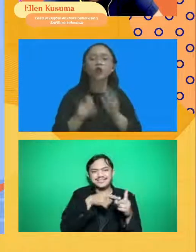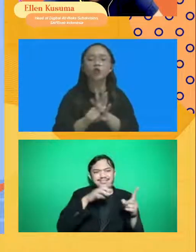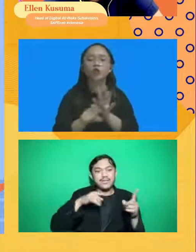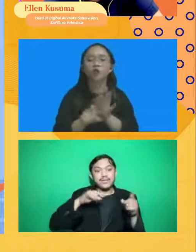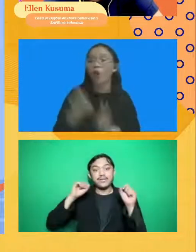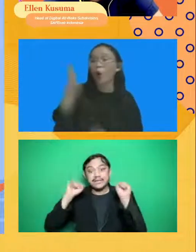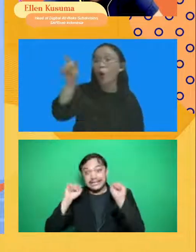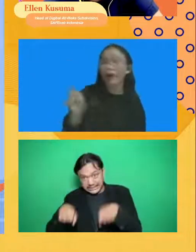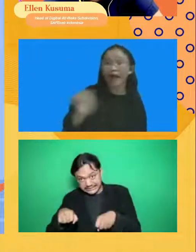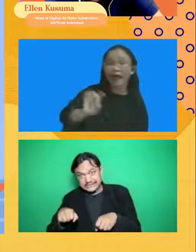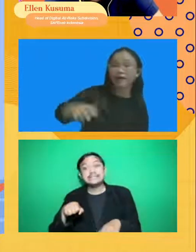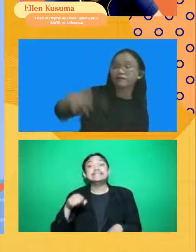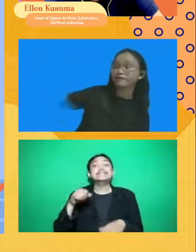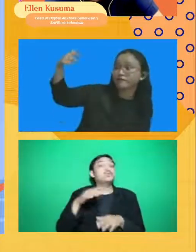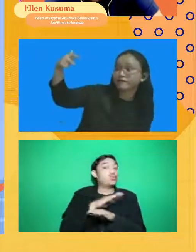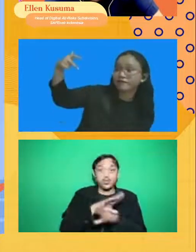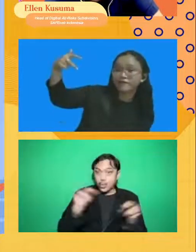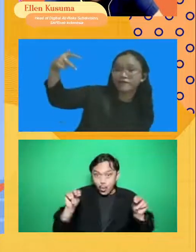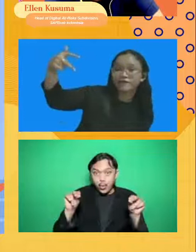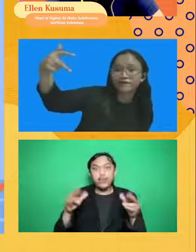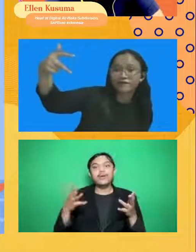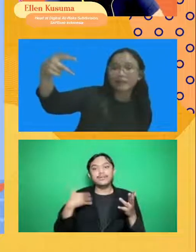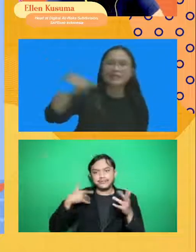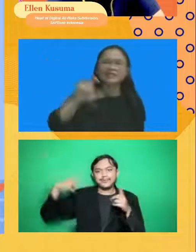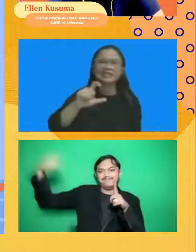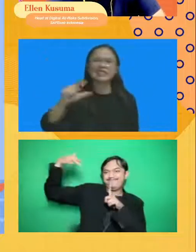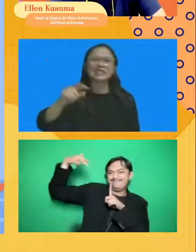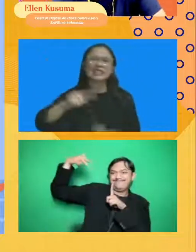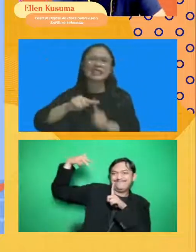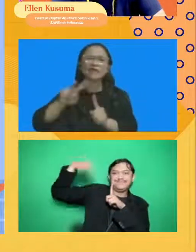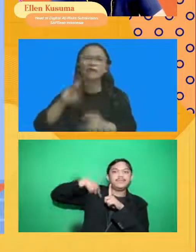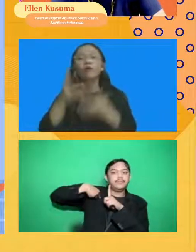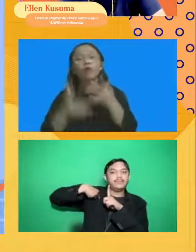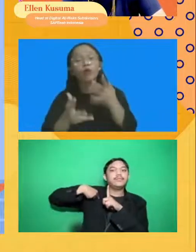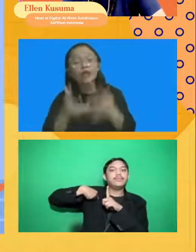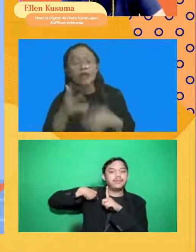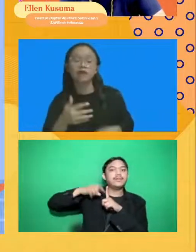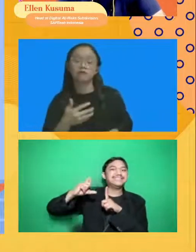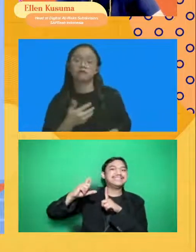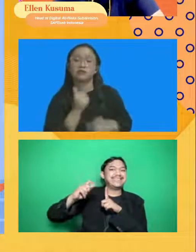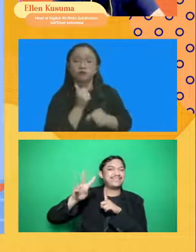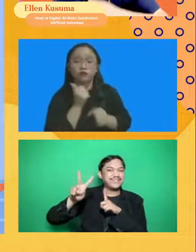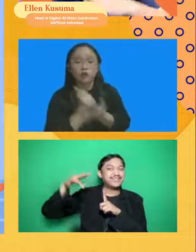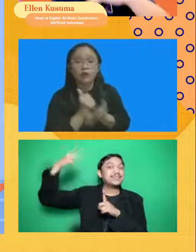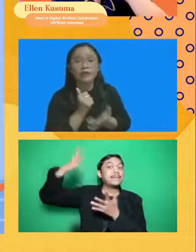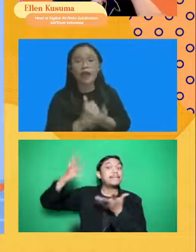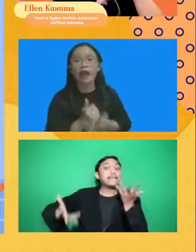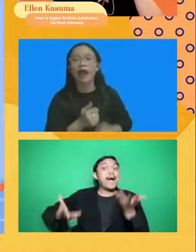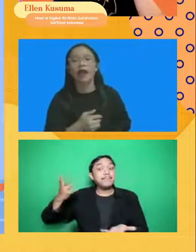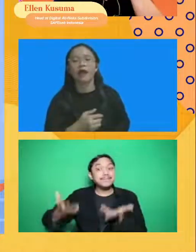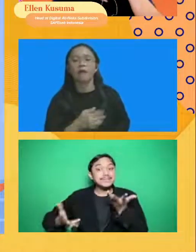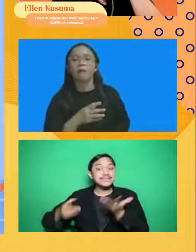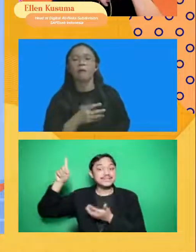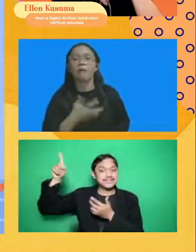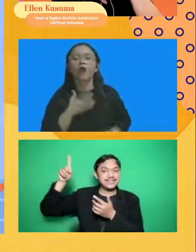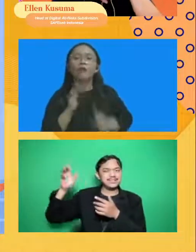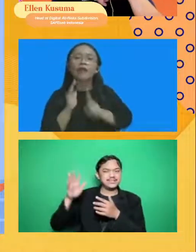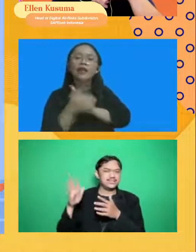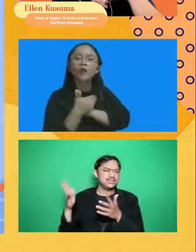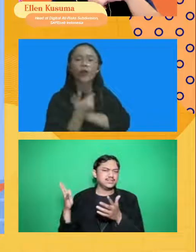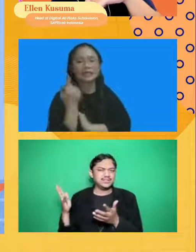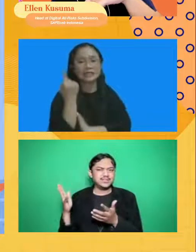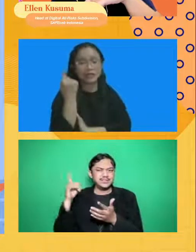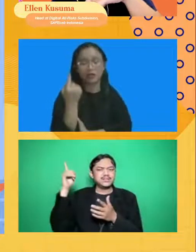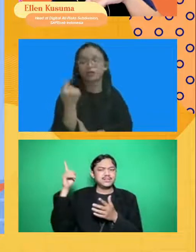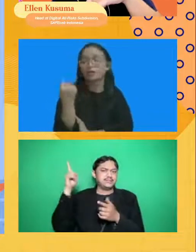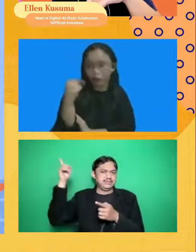they are trying to protect their own shops, maybe if we make a study case on it, right? They are